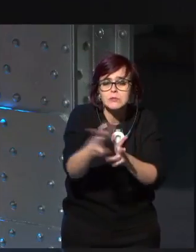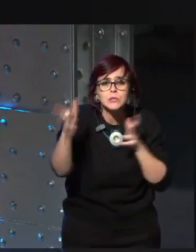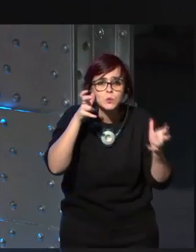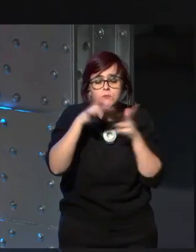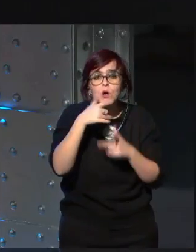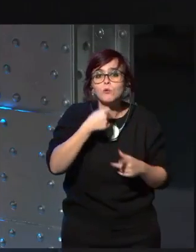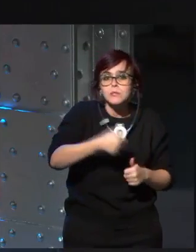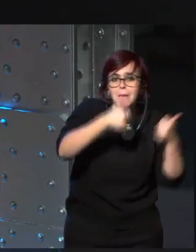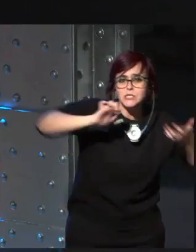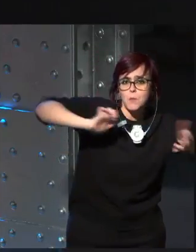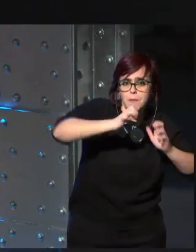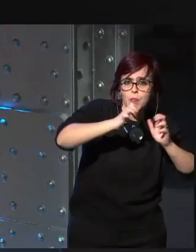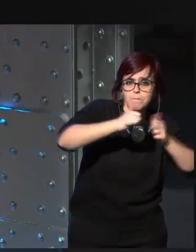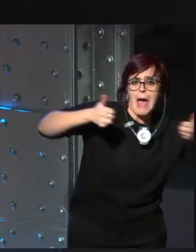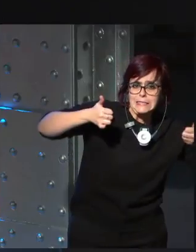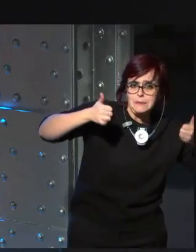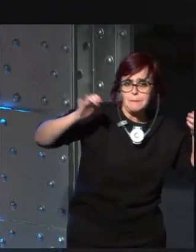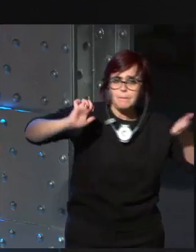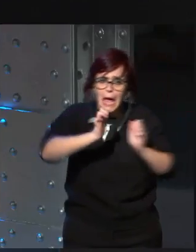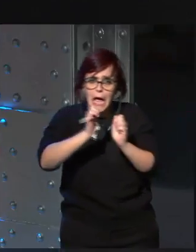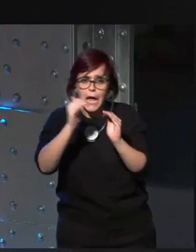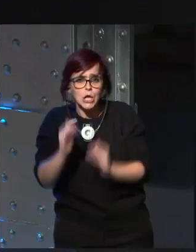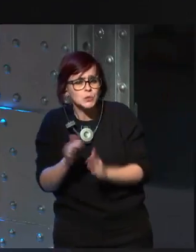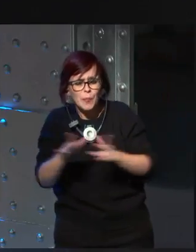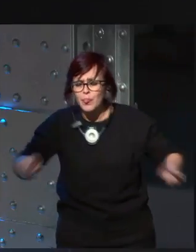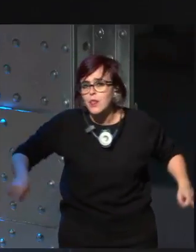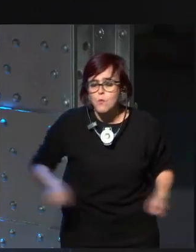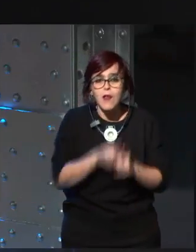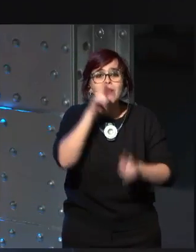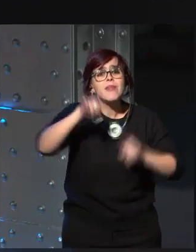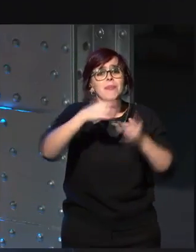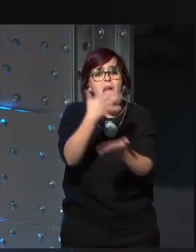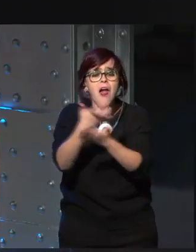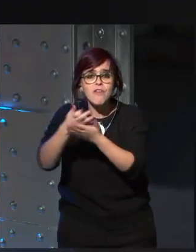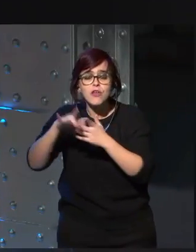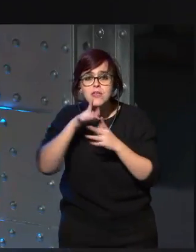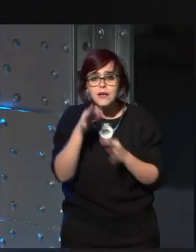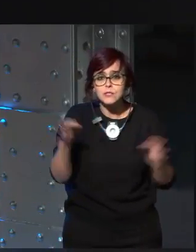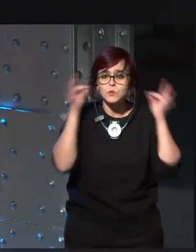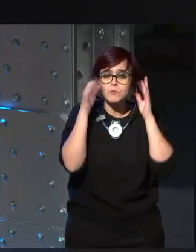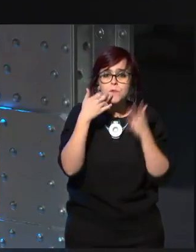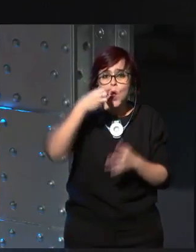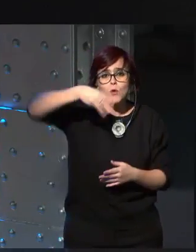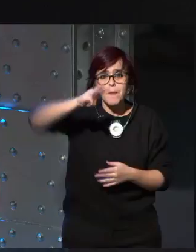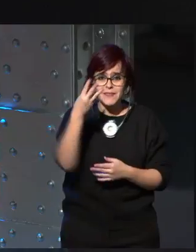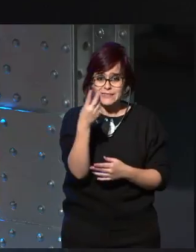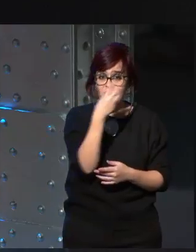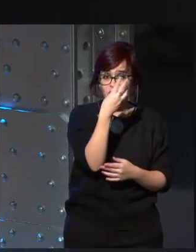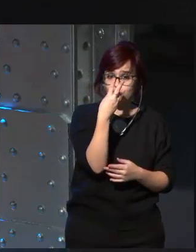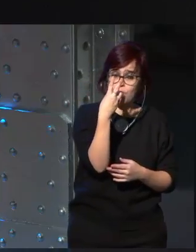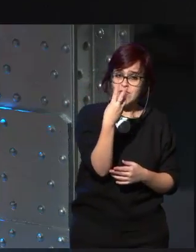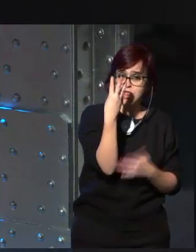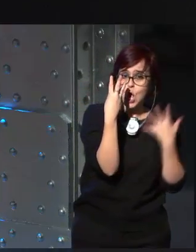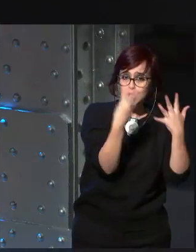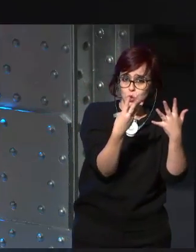surprising. You don't necessarily like more whatever has less compression. It depends a lot on the type of recording, and perhaps